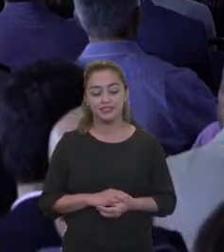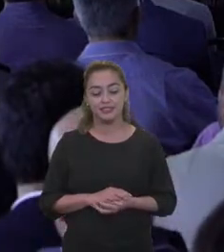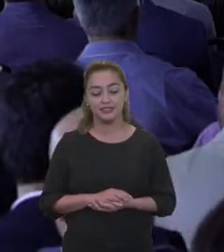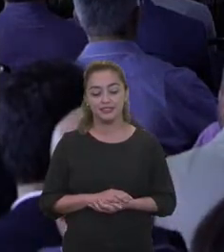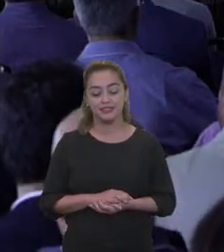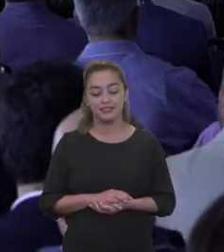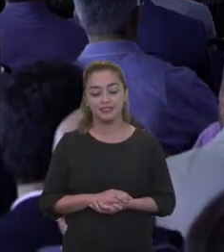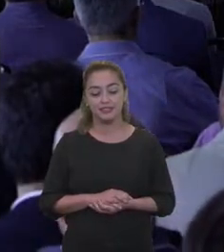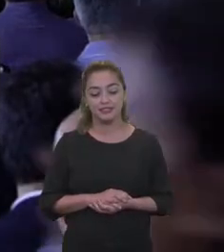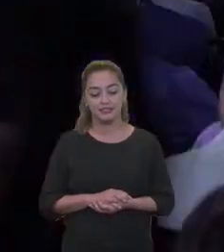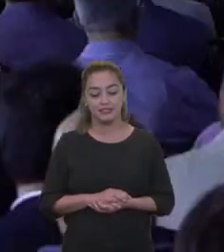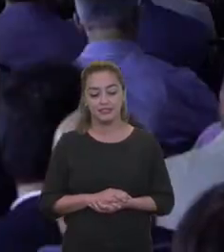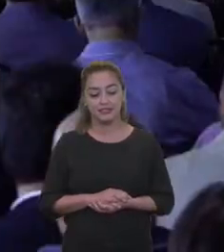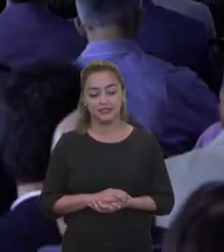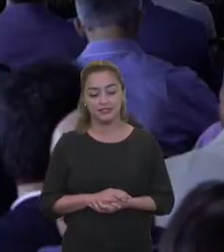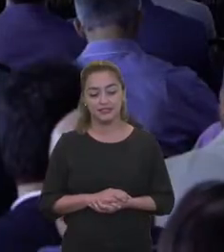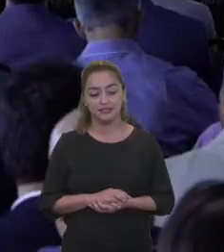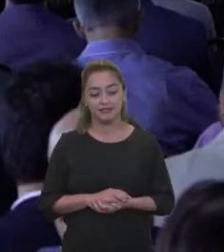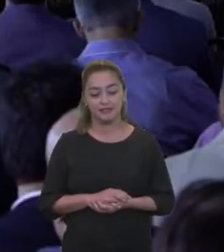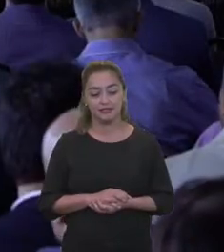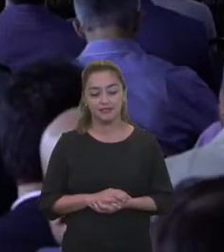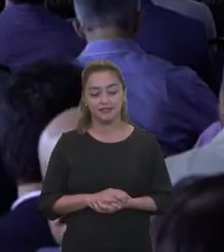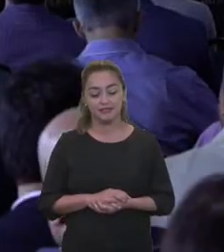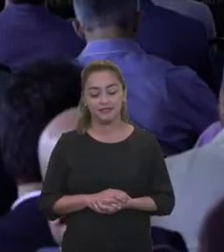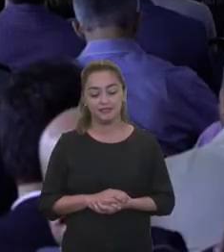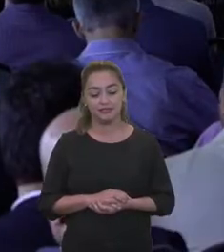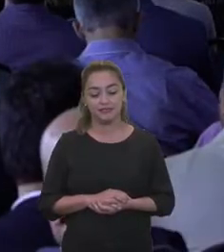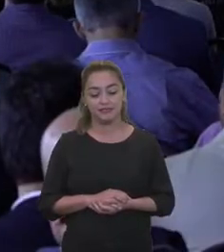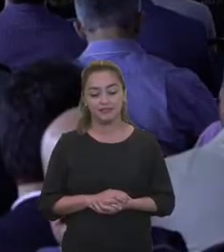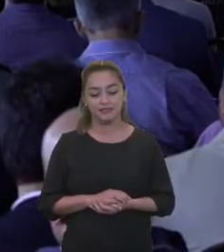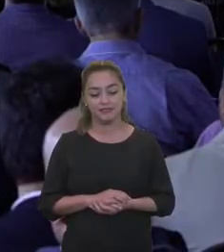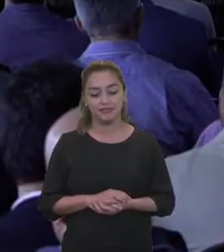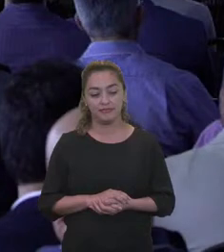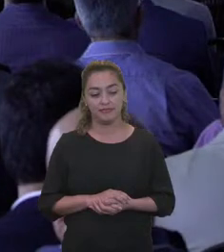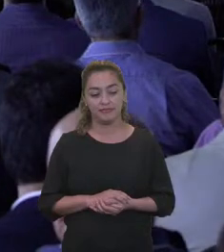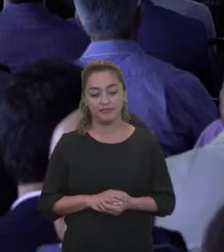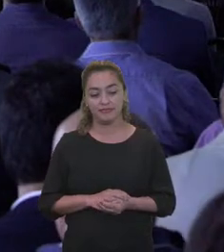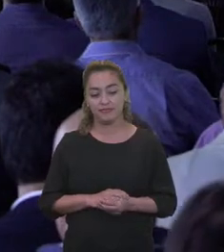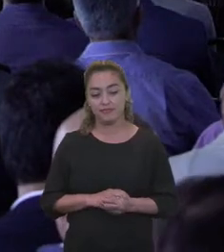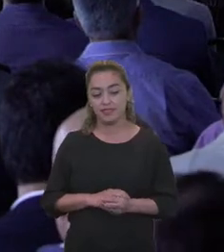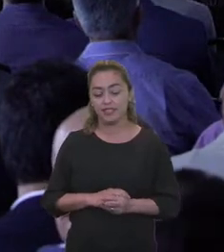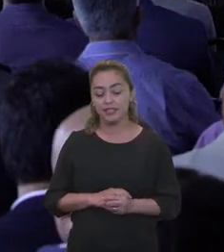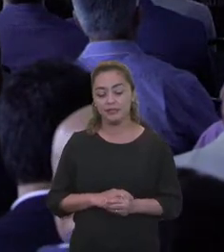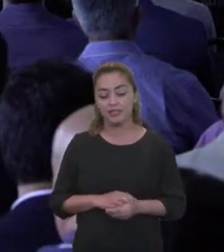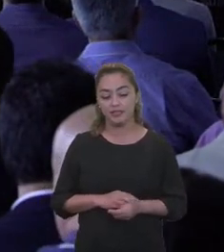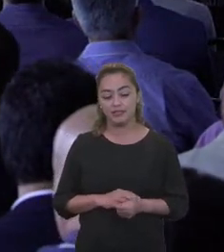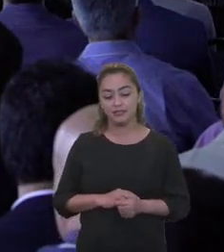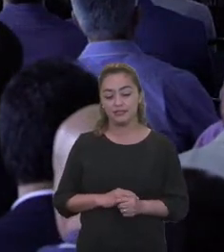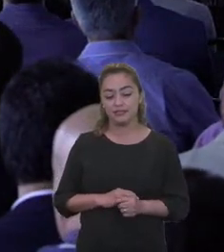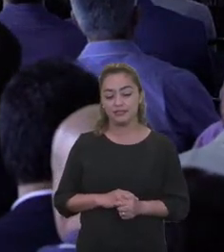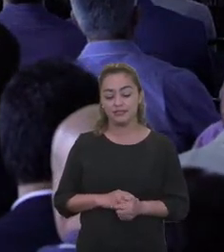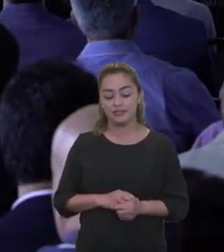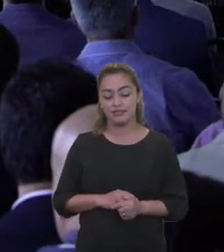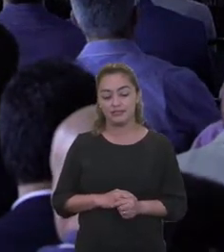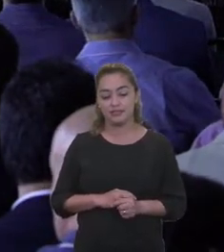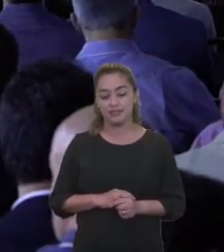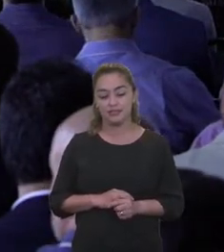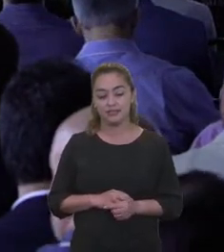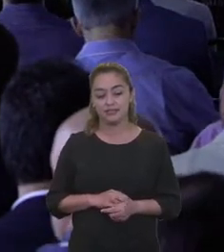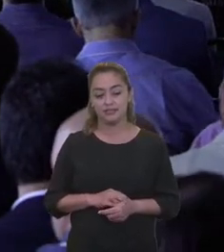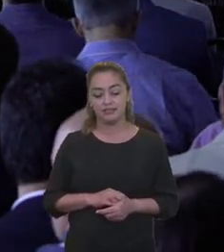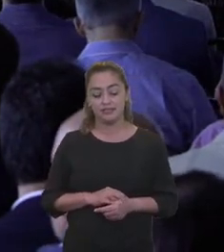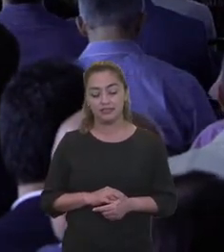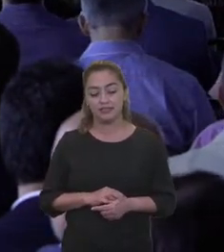racial equity in corporate America. He is the president of the Washington Commanders in NFL, the